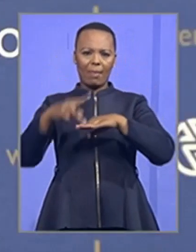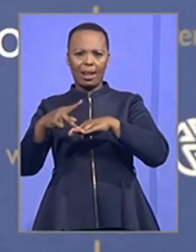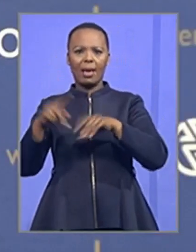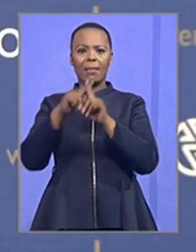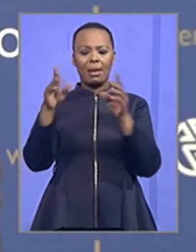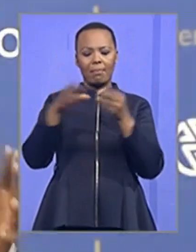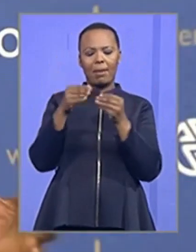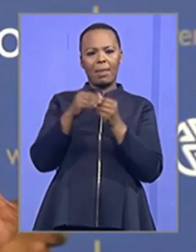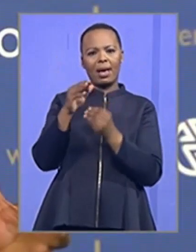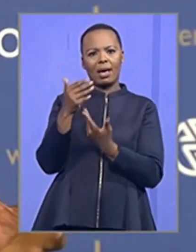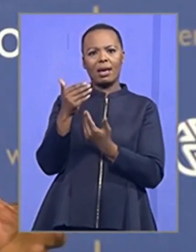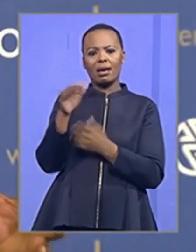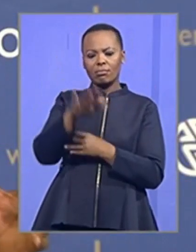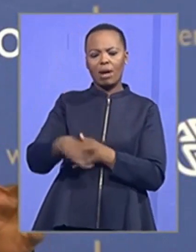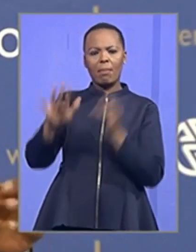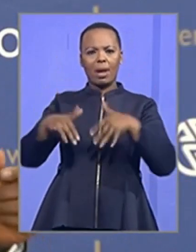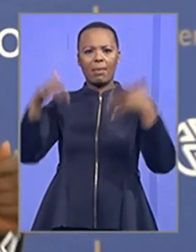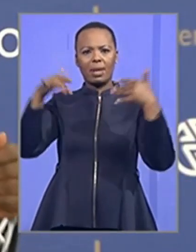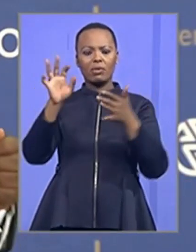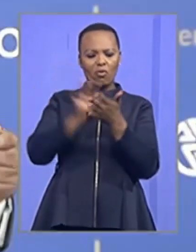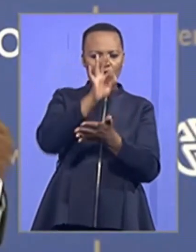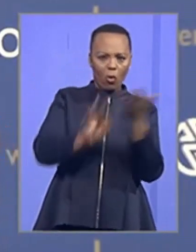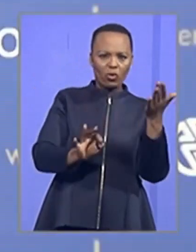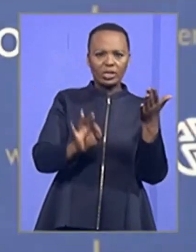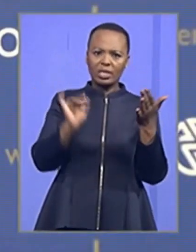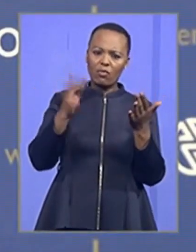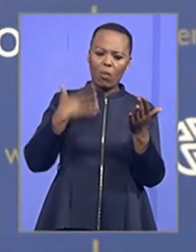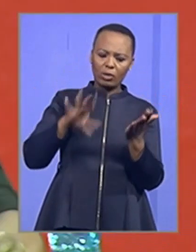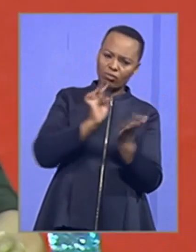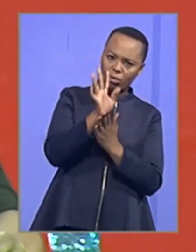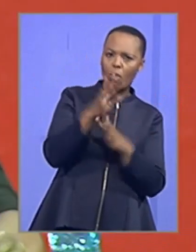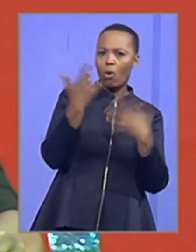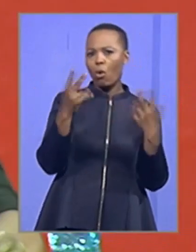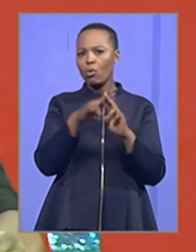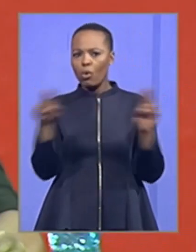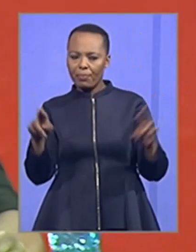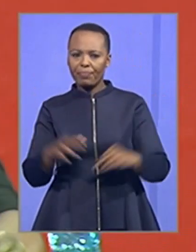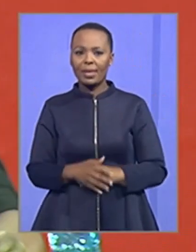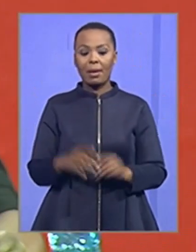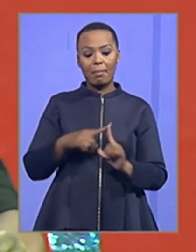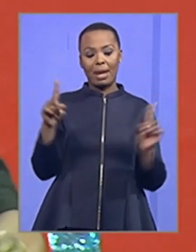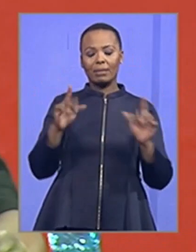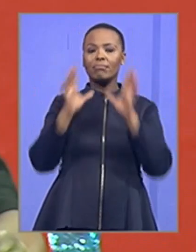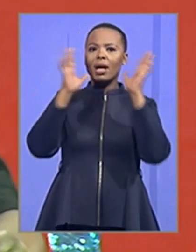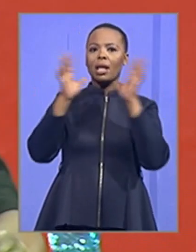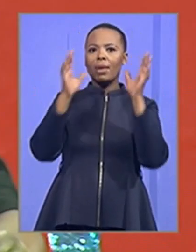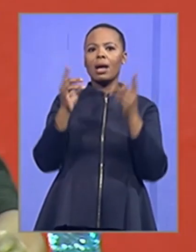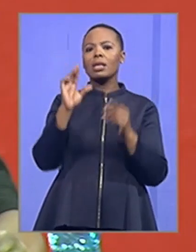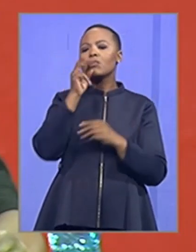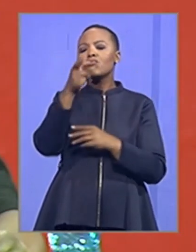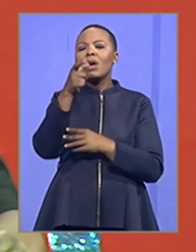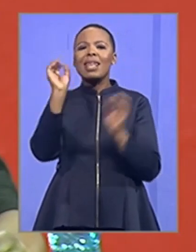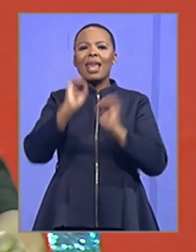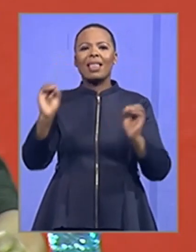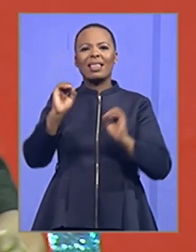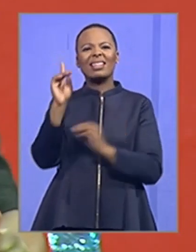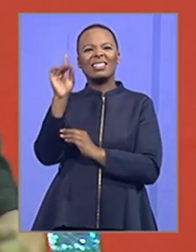ke go boutela kgato ya go mo fološa maemong a gagwe. Le ge go le bjalo, Malema a se a bolela selo ka mokgatlo wa